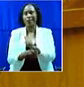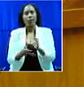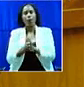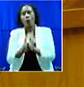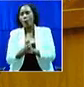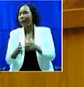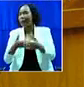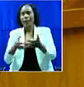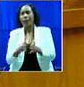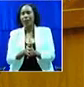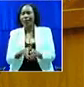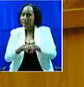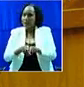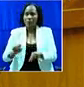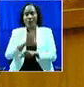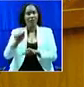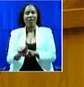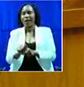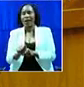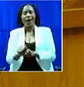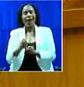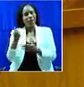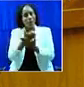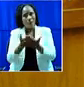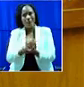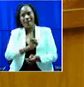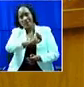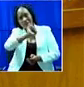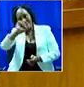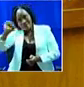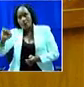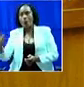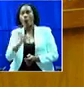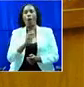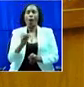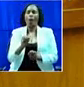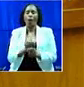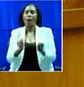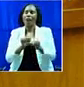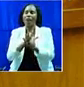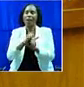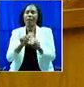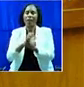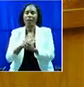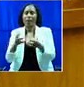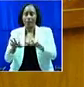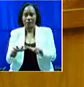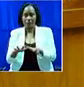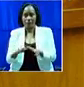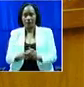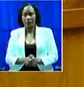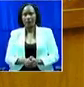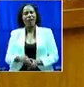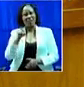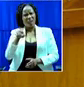economy has been left unaffected. This is also the cause of